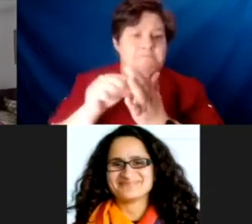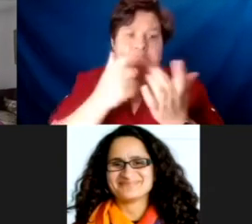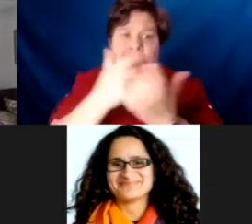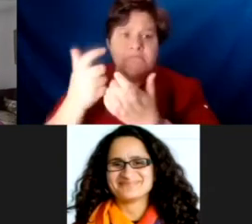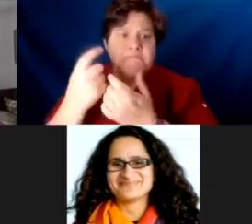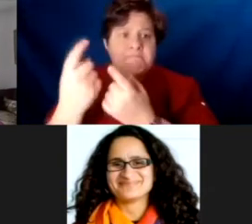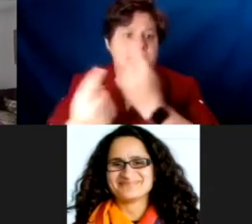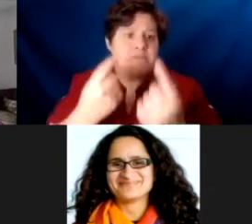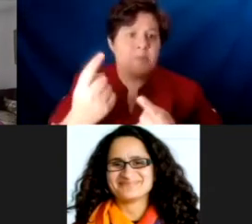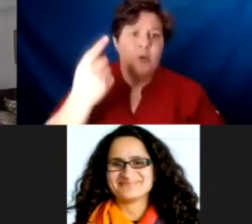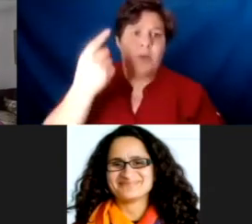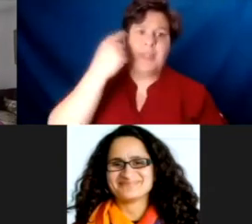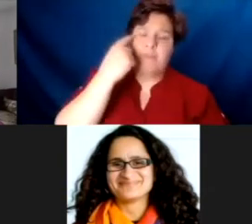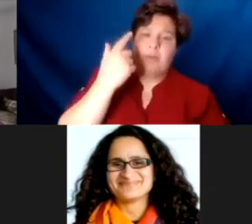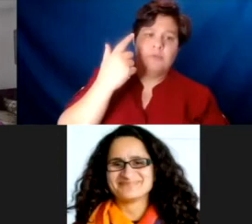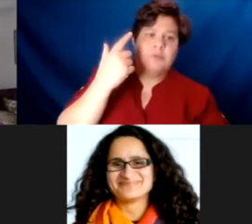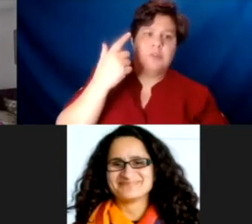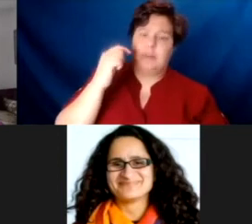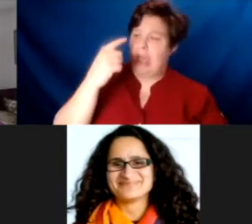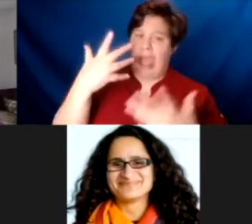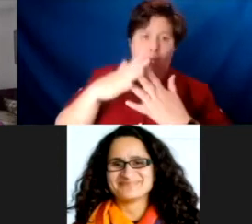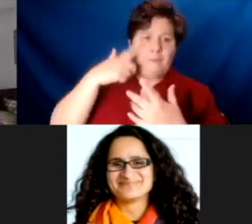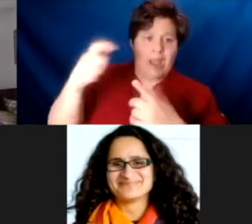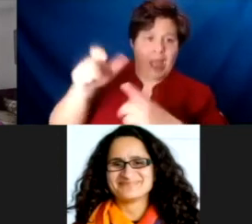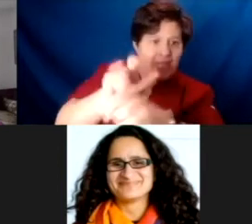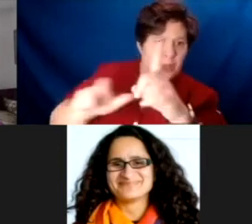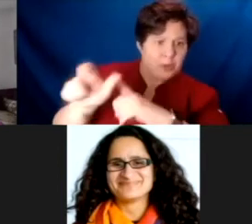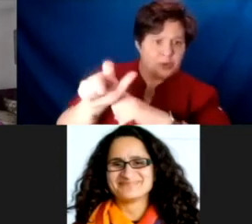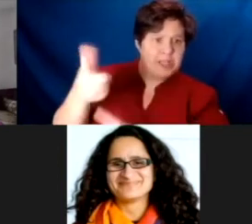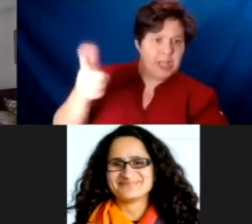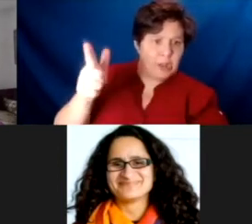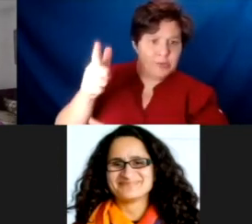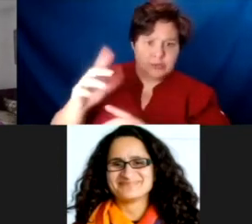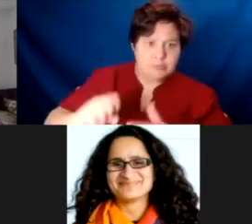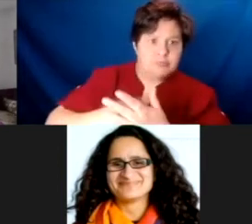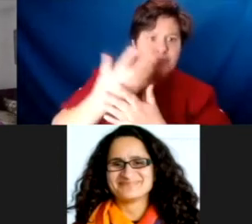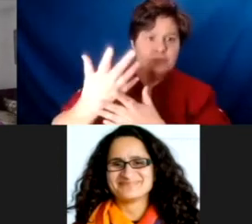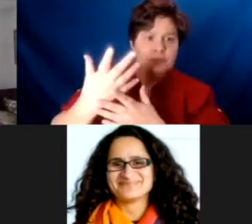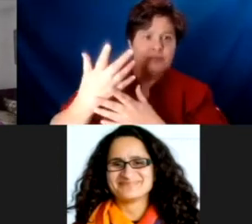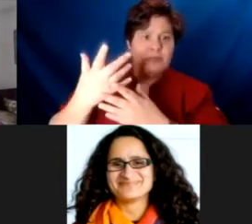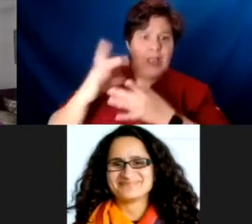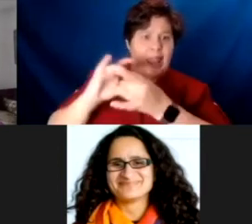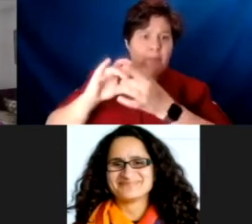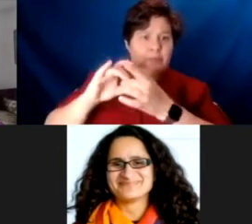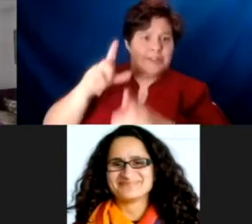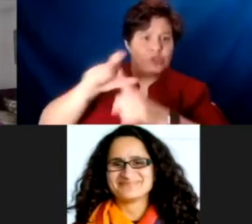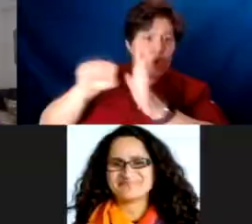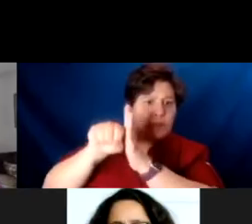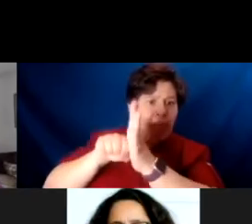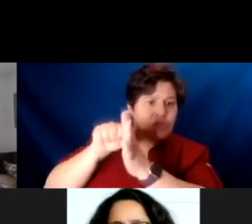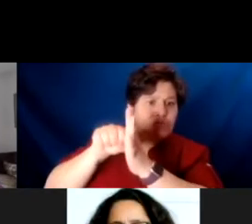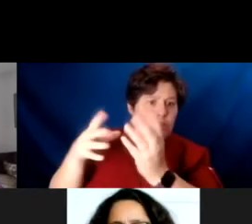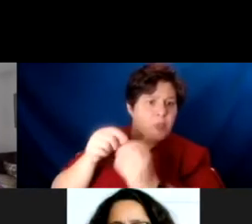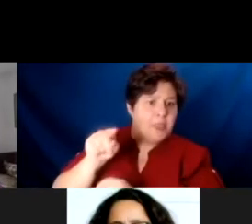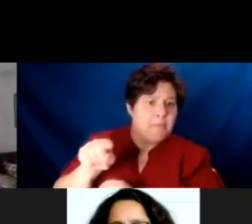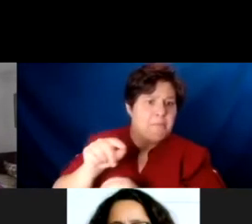about finding that community within Lewisham and making a collaborative documentary with them. And so I